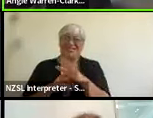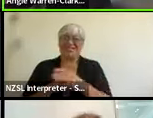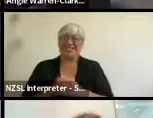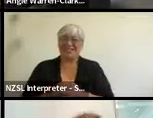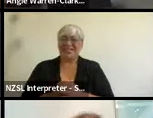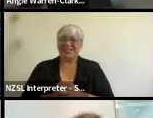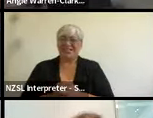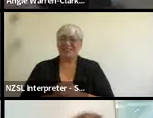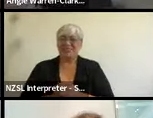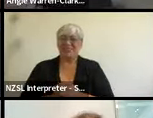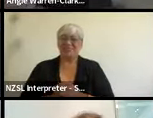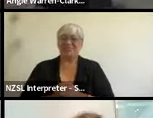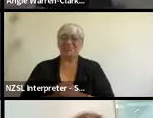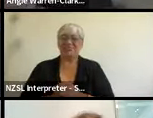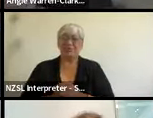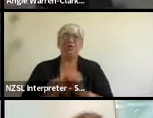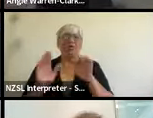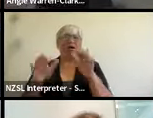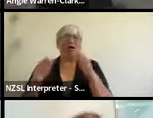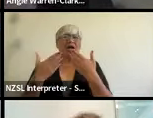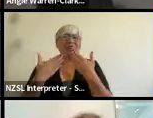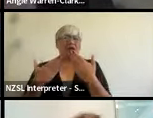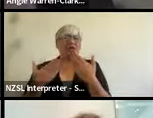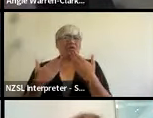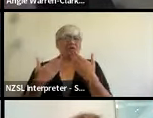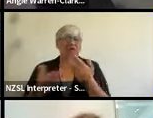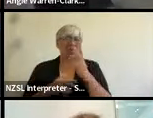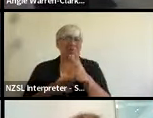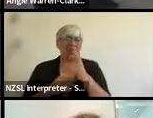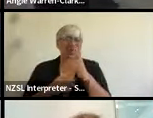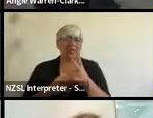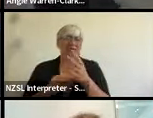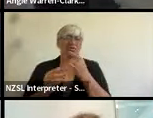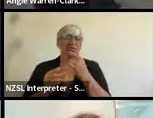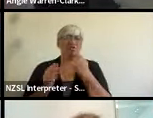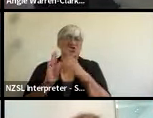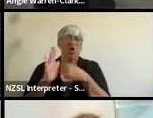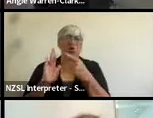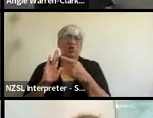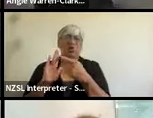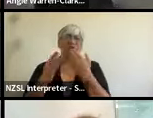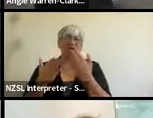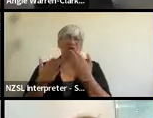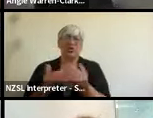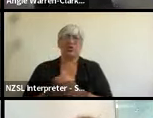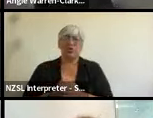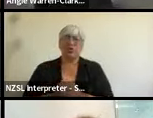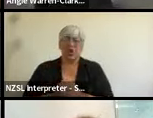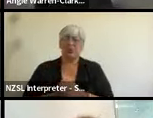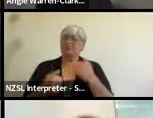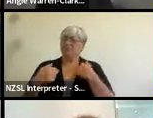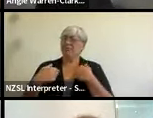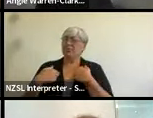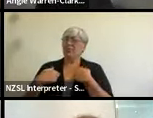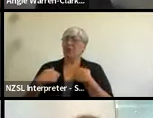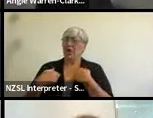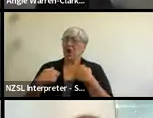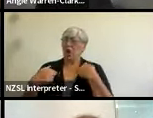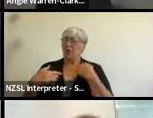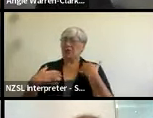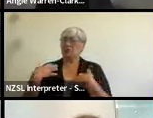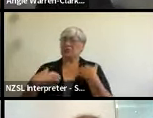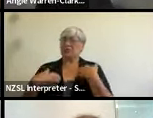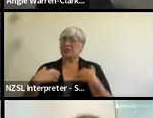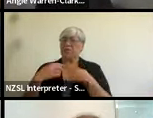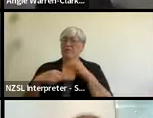all good. Thank you very much once again, Joe. I'm particularly interested in your